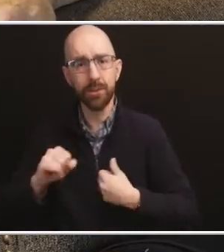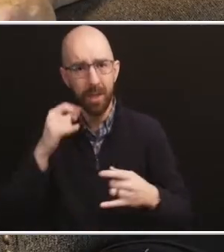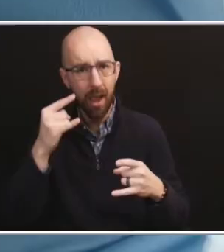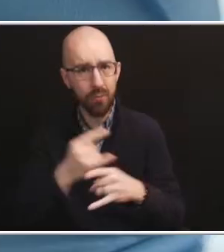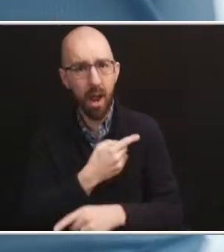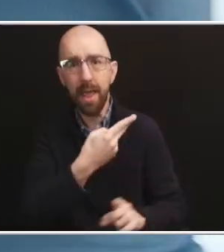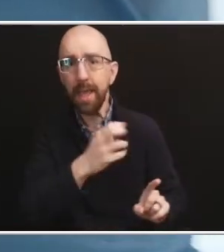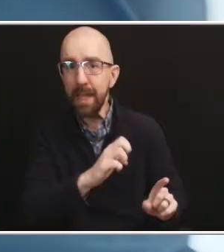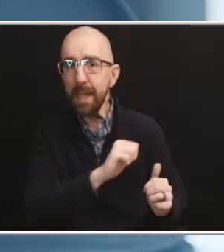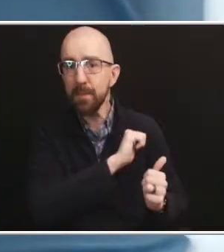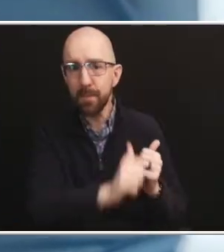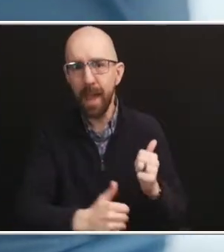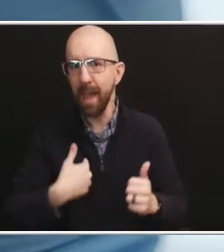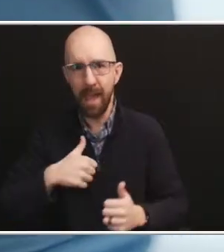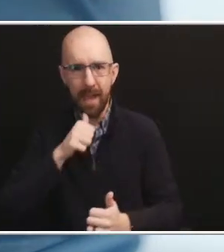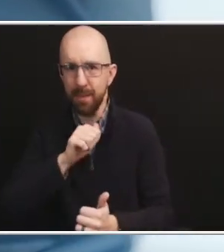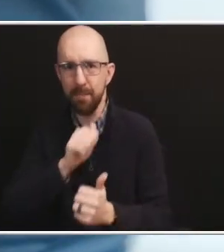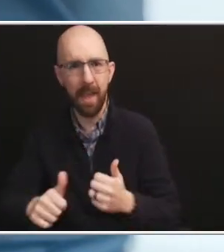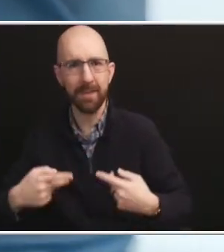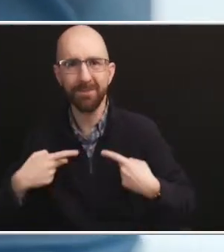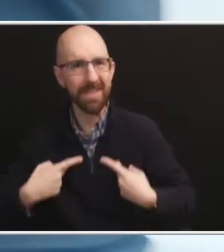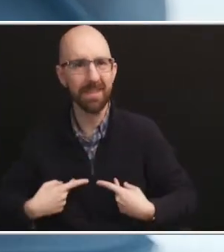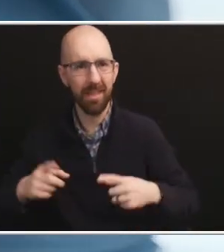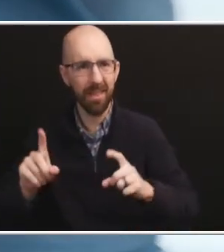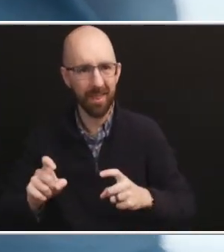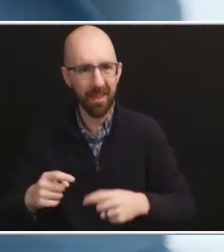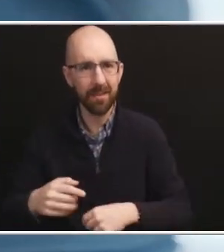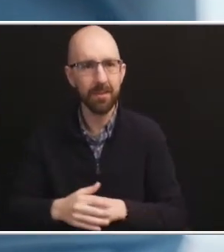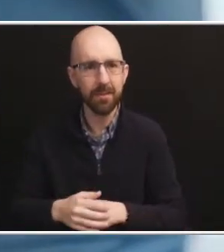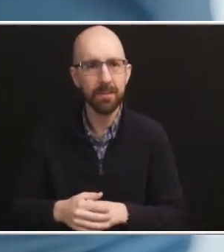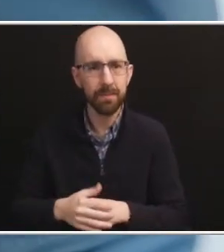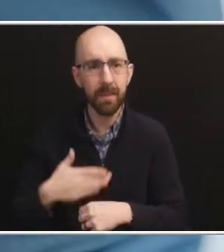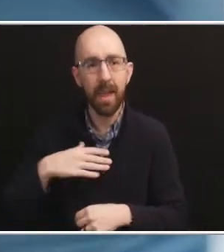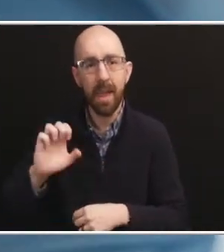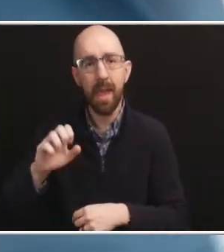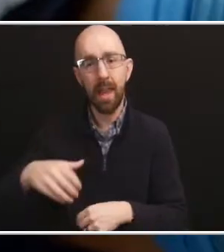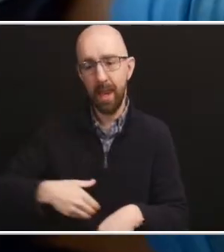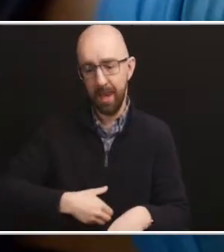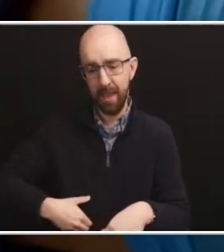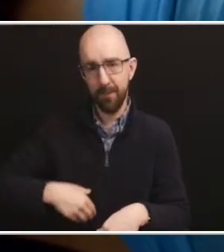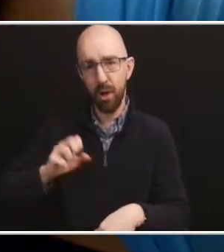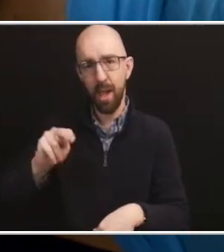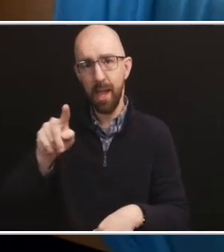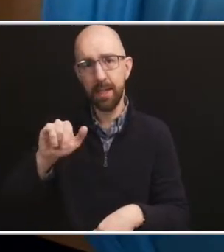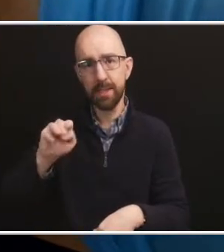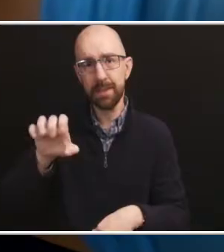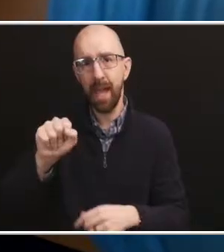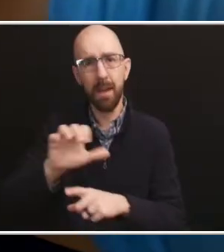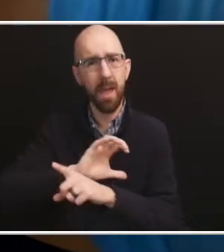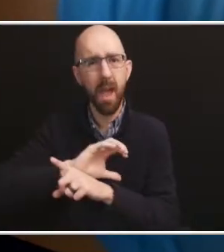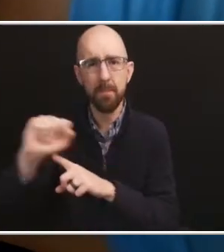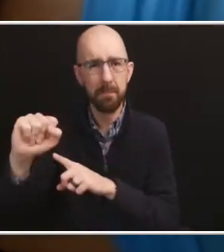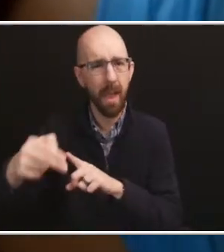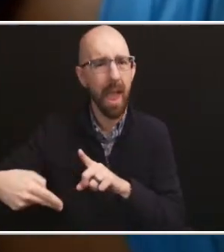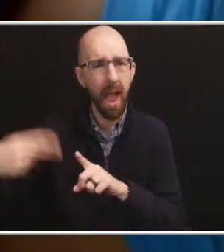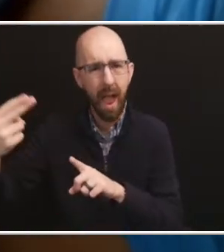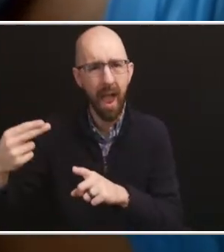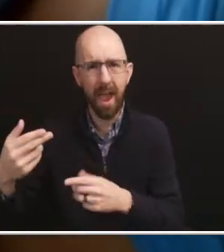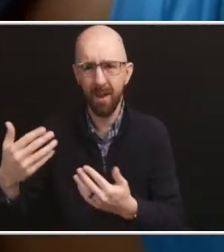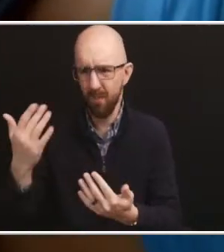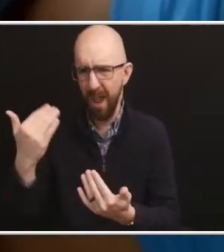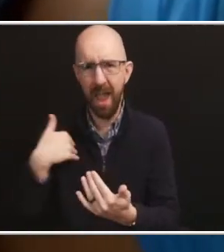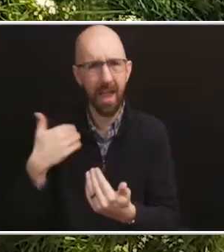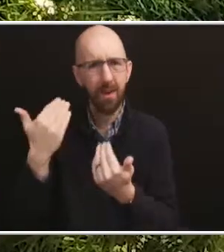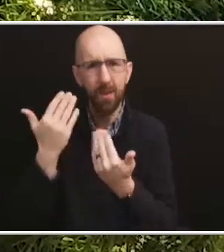not. My liver enzymes were up off the charts. They were excessively high. I had no idea what was